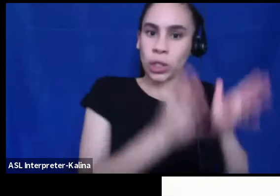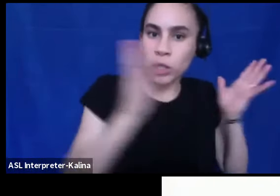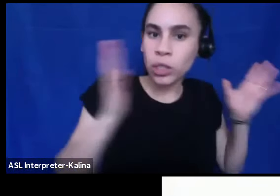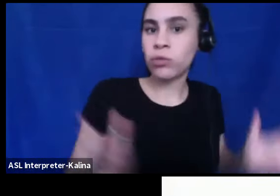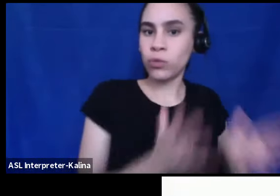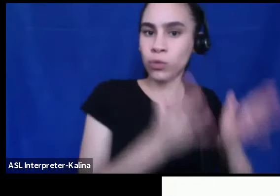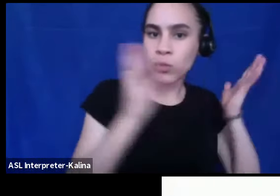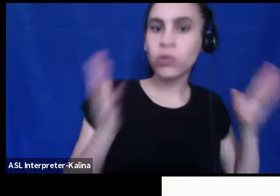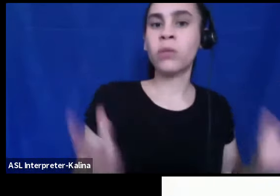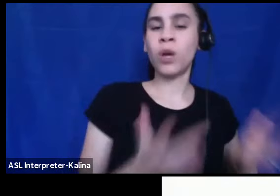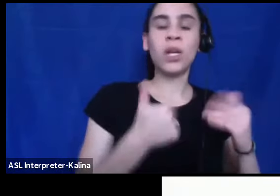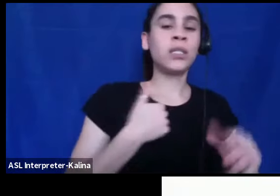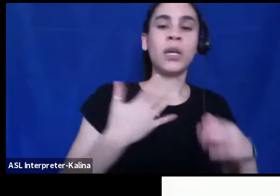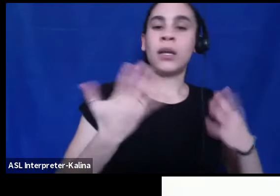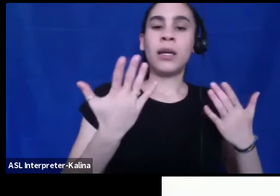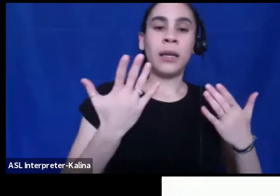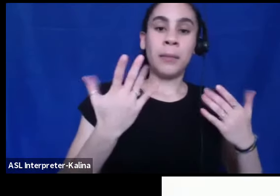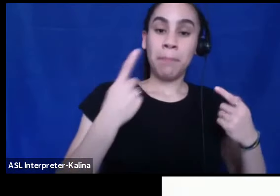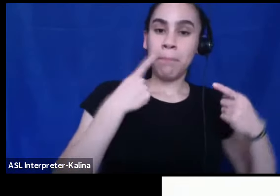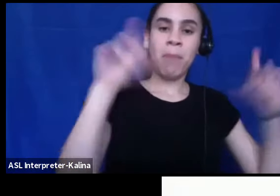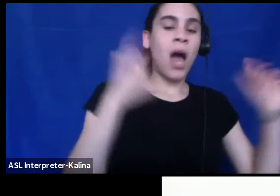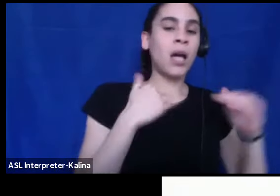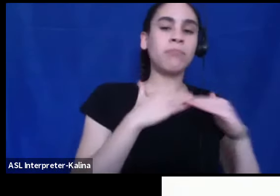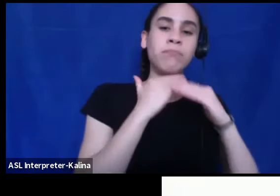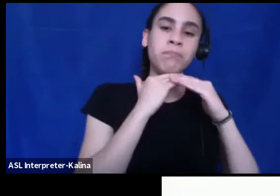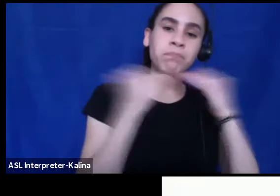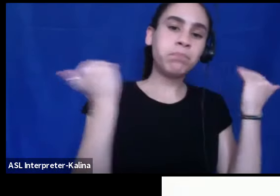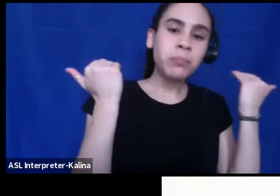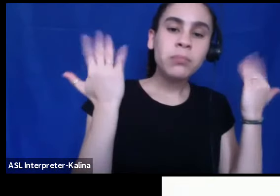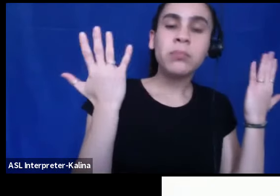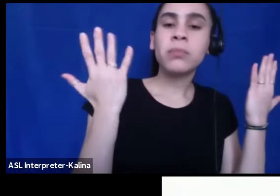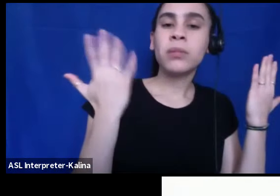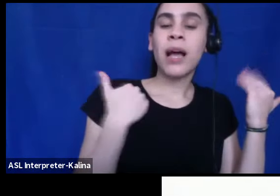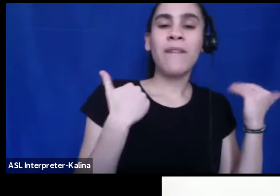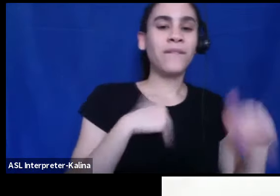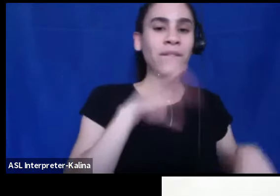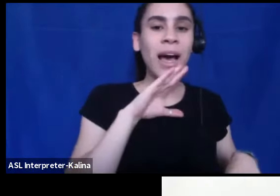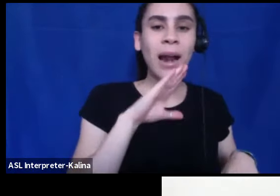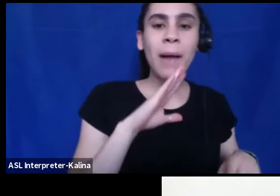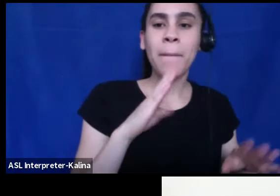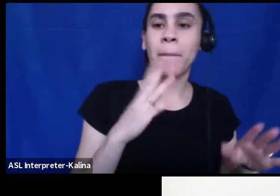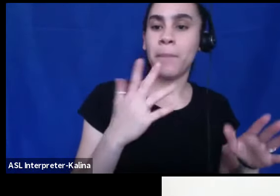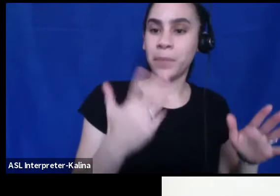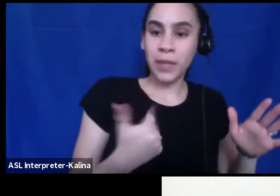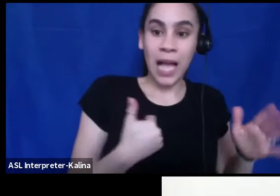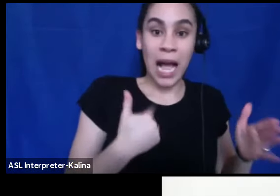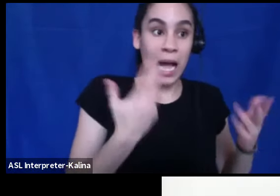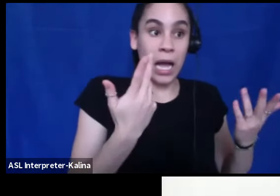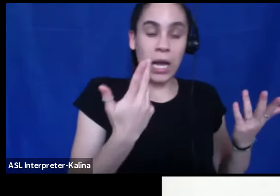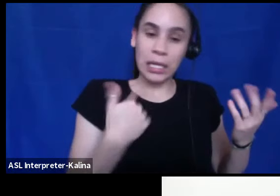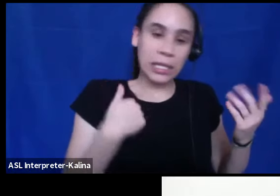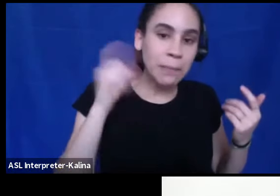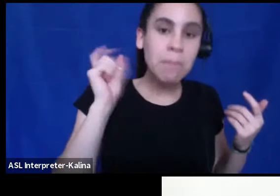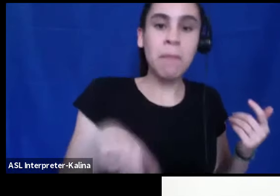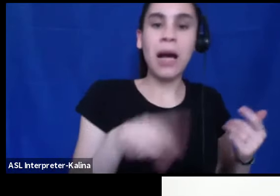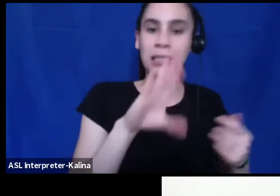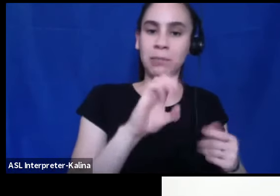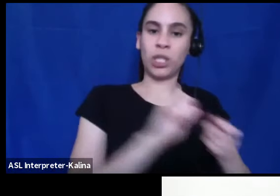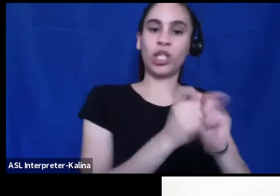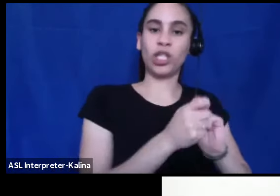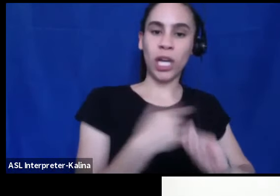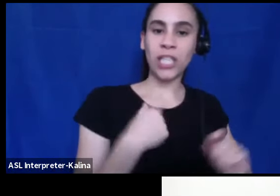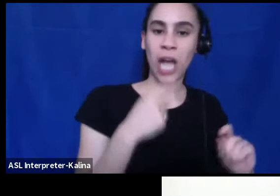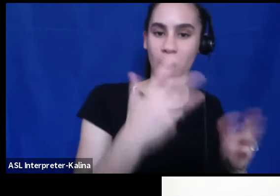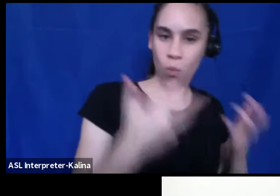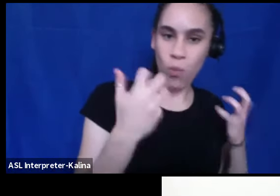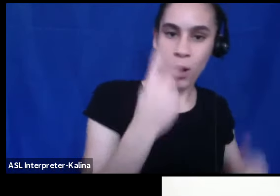finally I was like fed up. I was like, fine, I'm just going to go do this because I'm not seeing the change I want to see. And I'm seeing my friends and my community